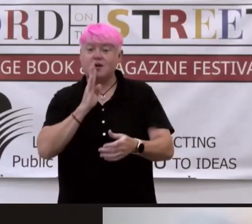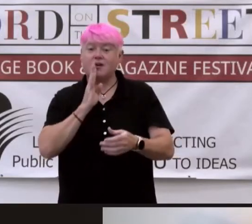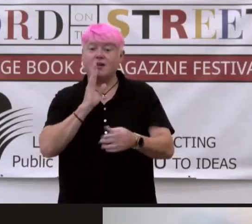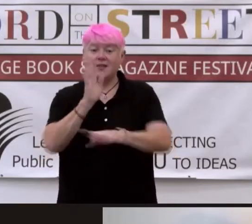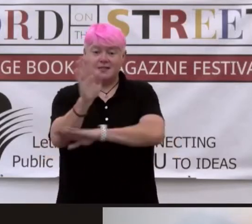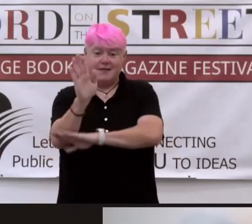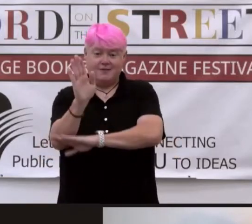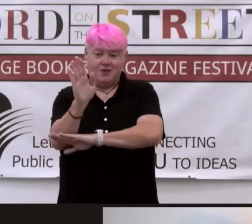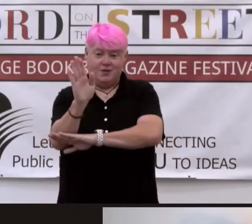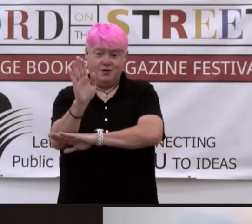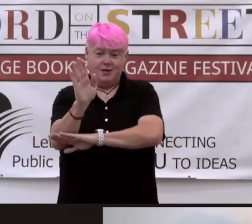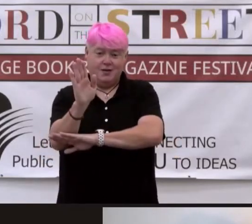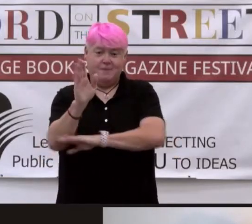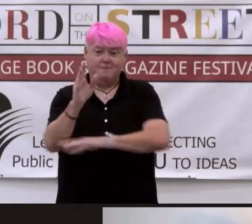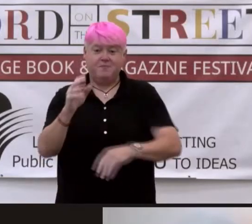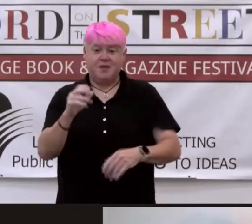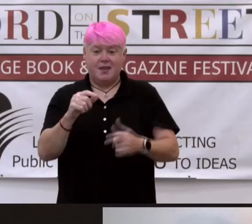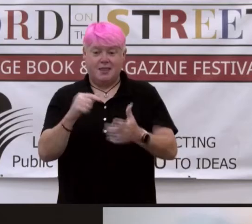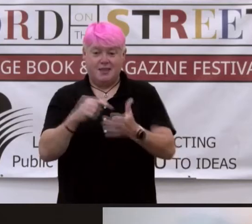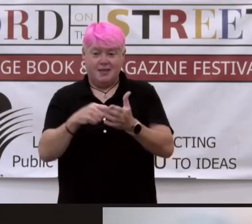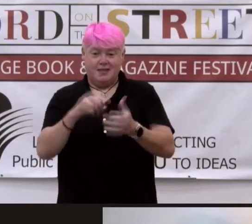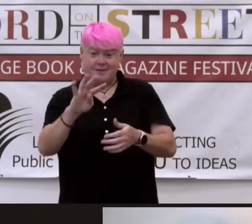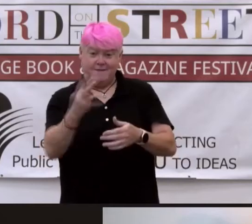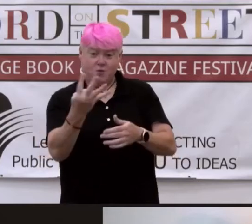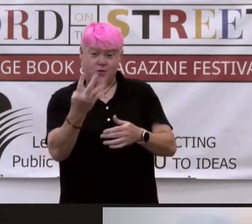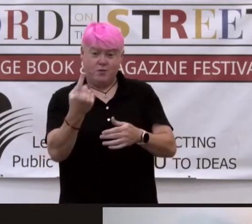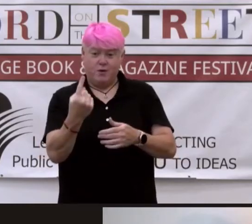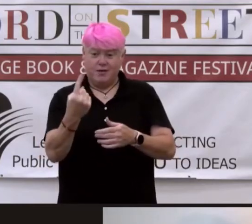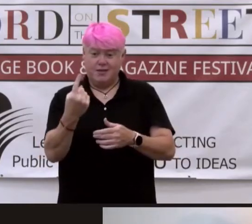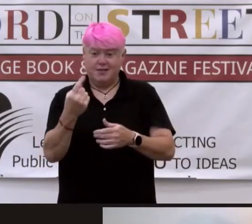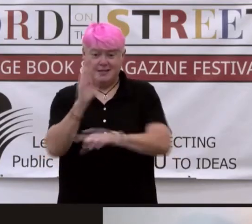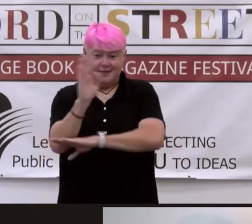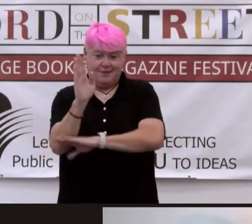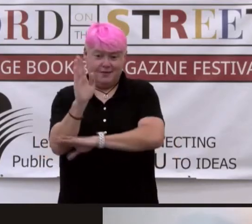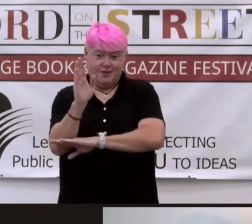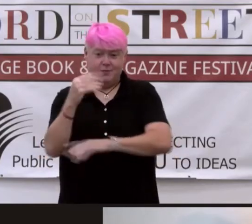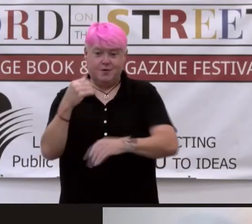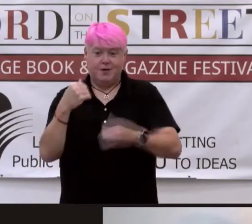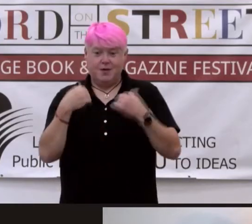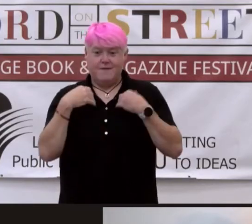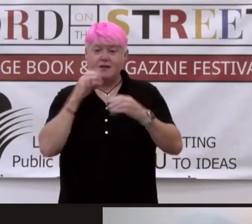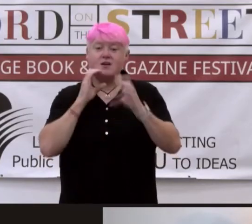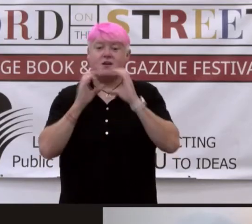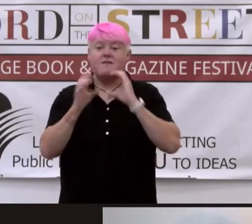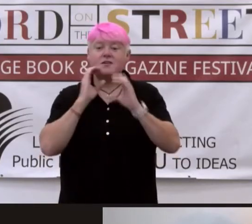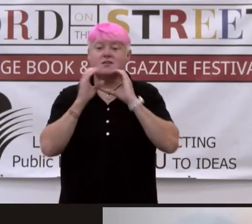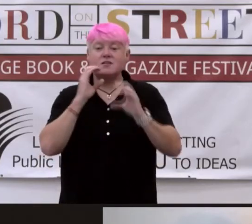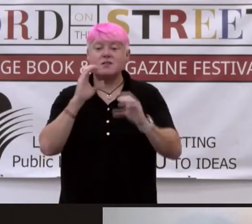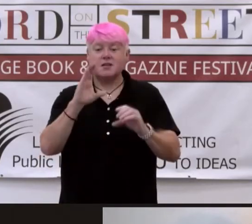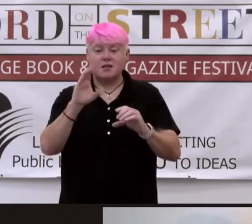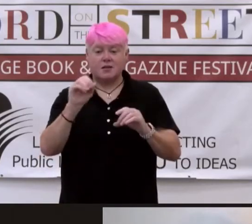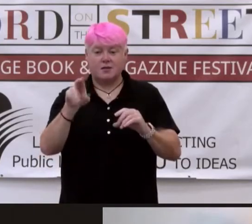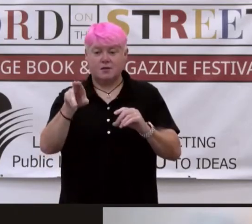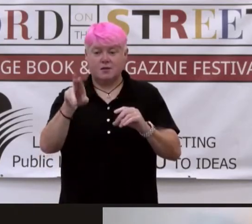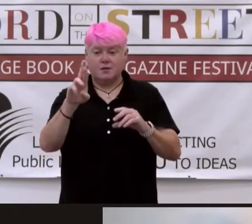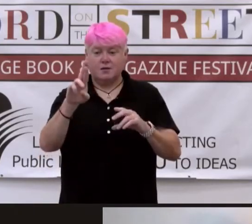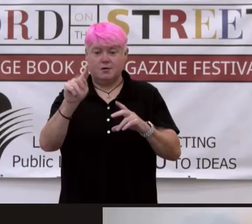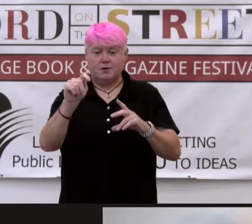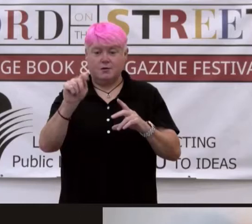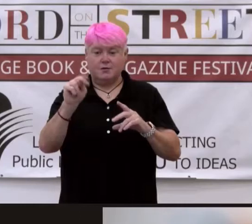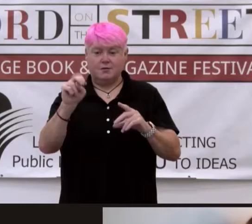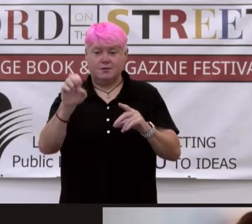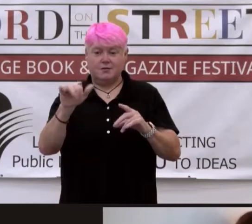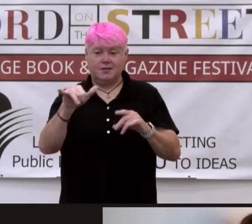like I said, this is our 4th author coming to talk to us. We are going to have a nice little conversation with Courtney Summers, who's going to tell us all about her